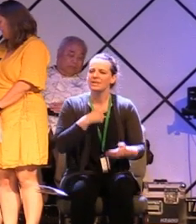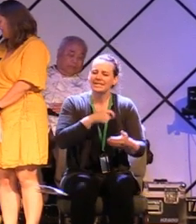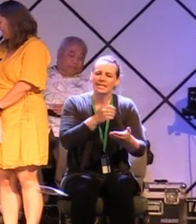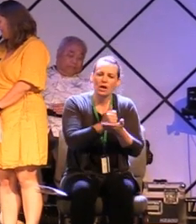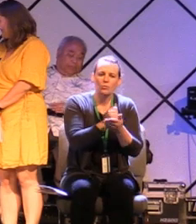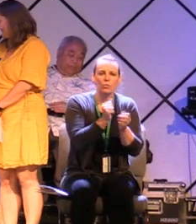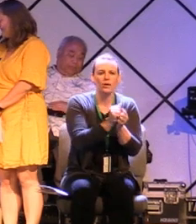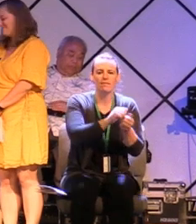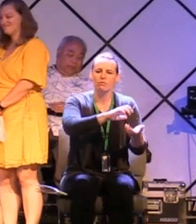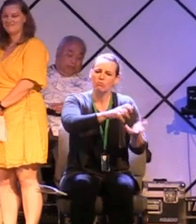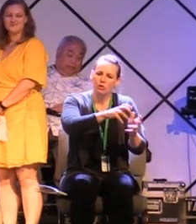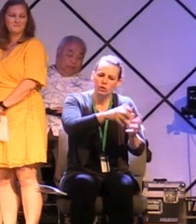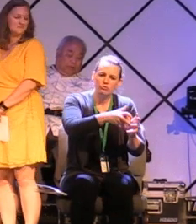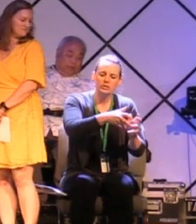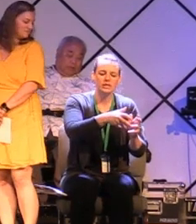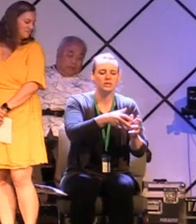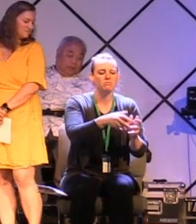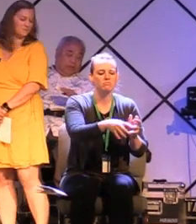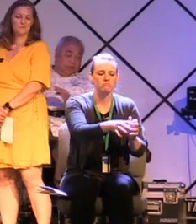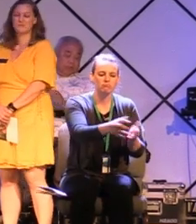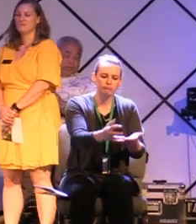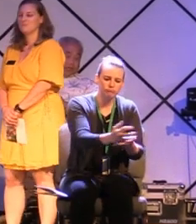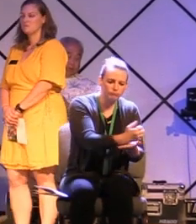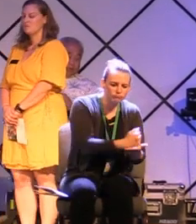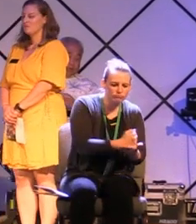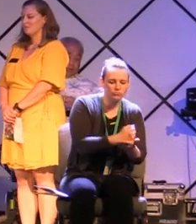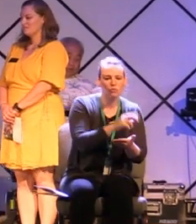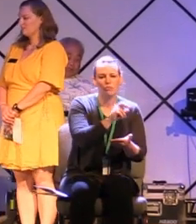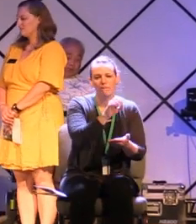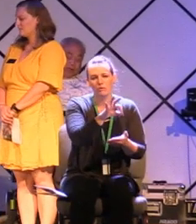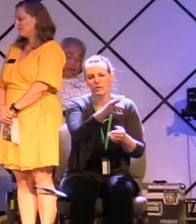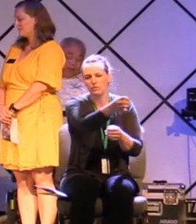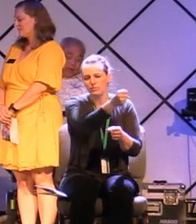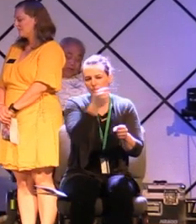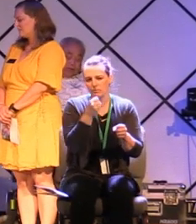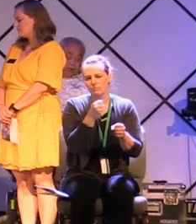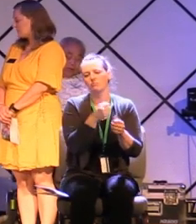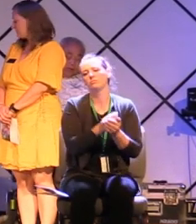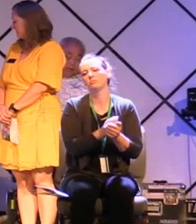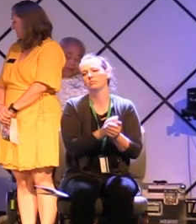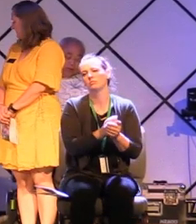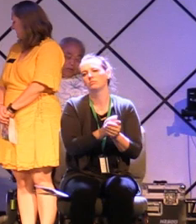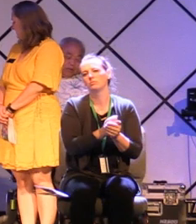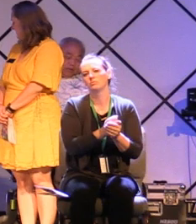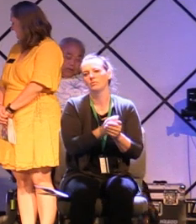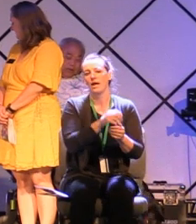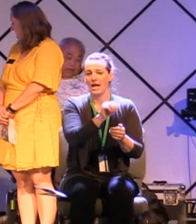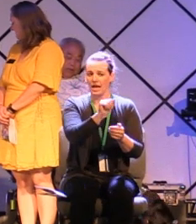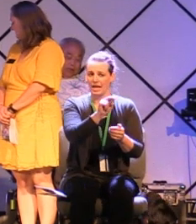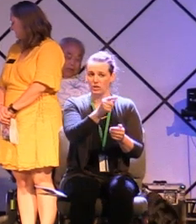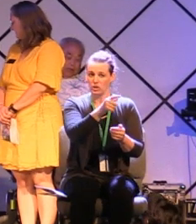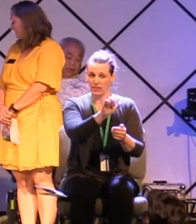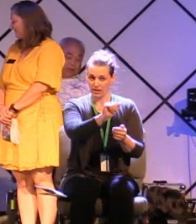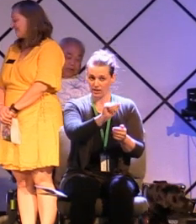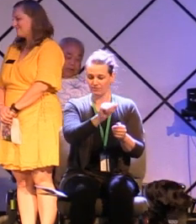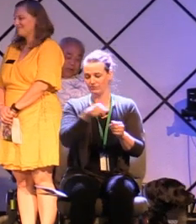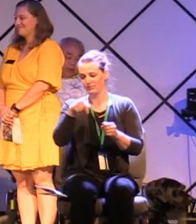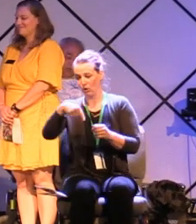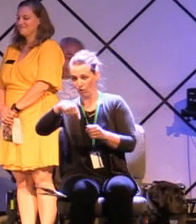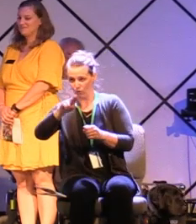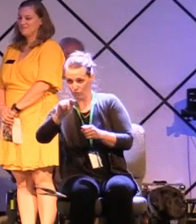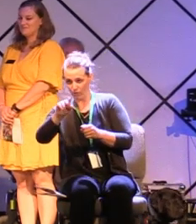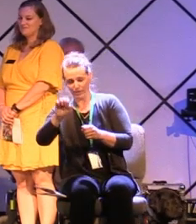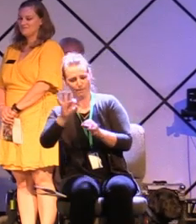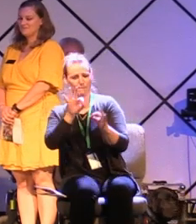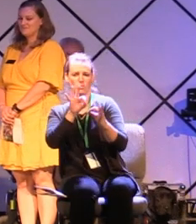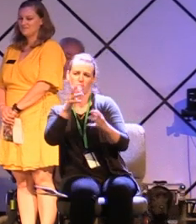pick up dropped items, help her open the fridge, and conserve her energy by pulling her in her chair. According to Angela, Quake is the perfect match, and we agree